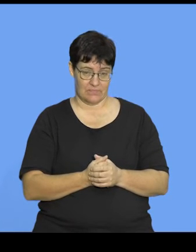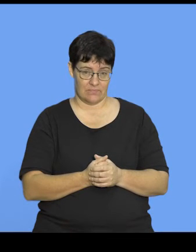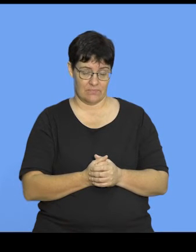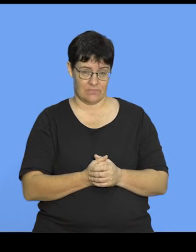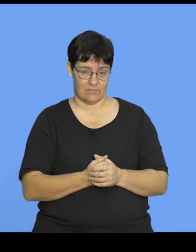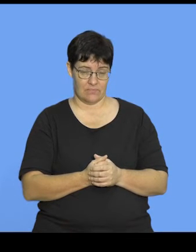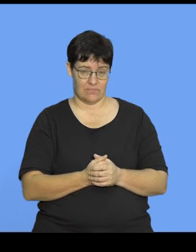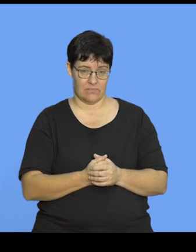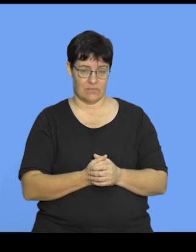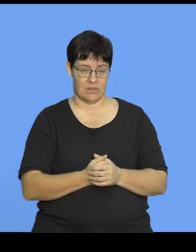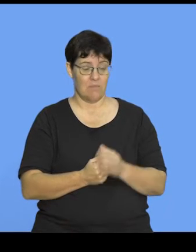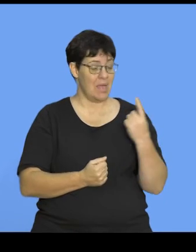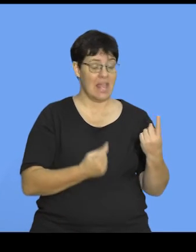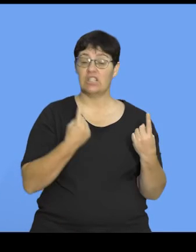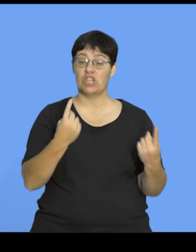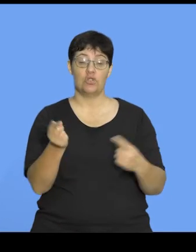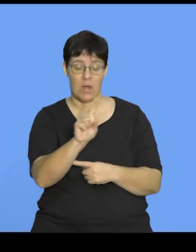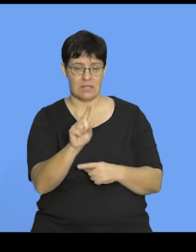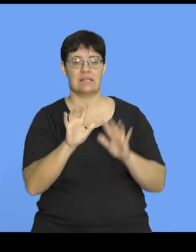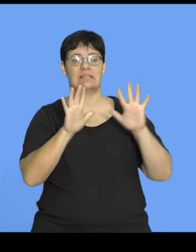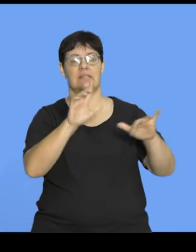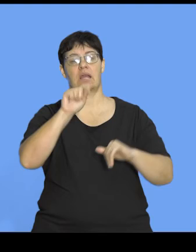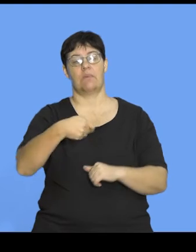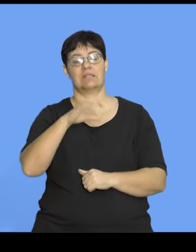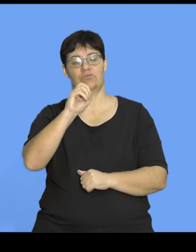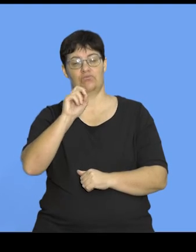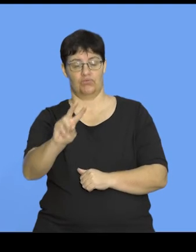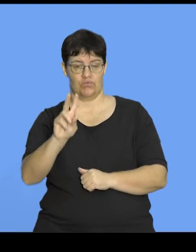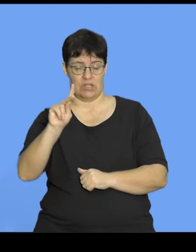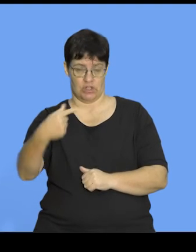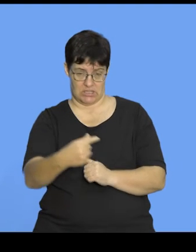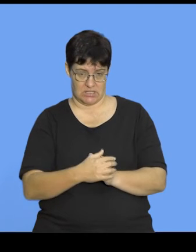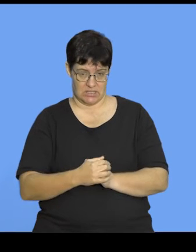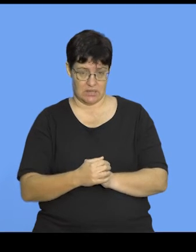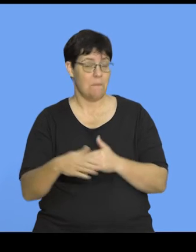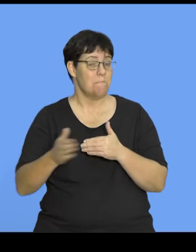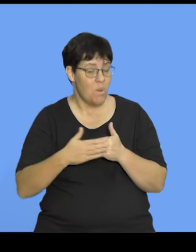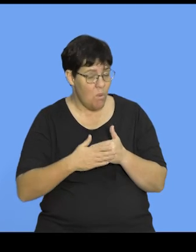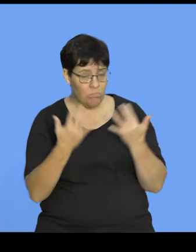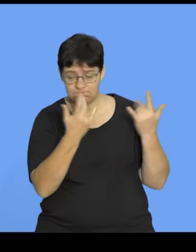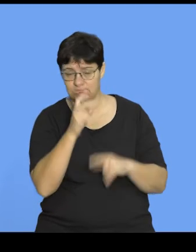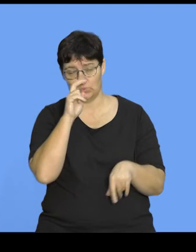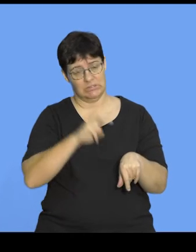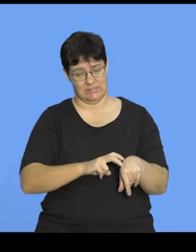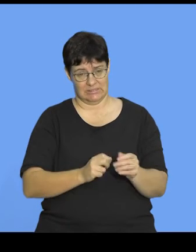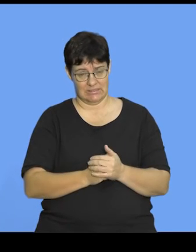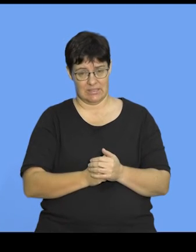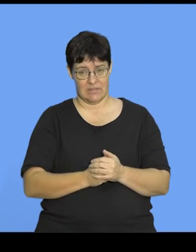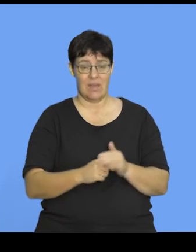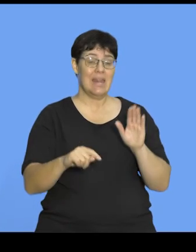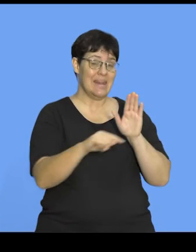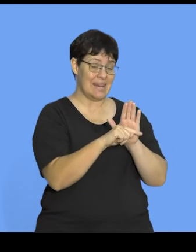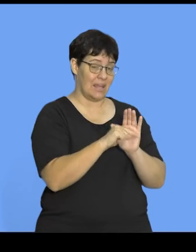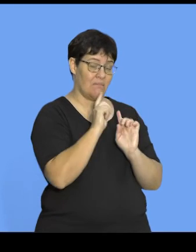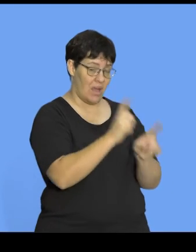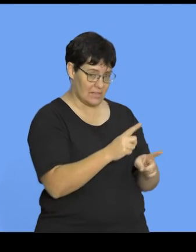kilograms. What are the mass of each ball? 10,02. I don't need to do anything else after this. Remember, if I